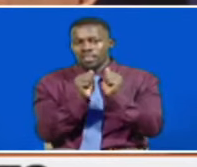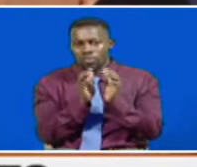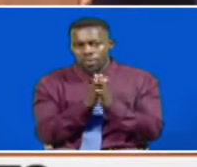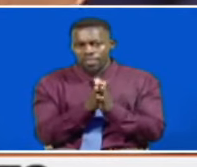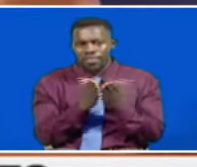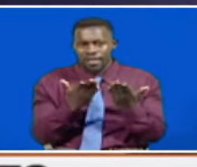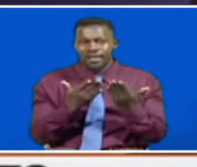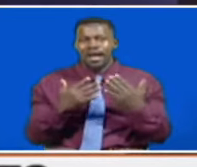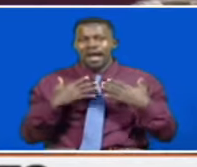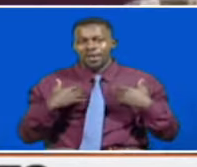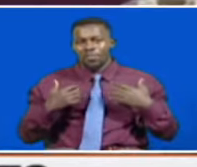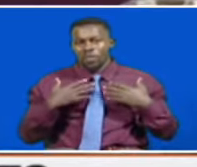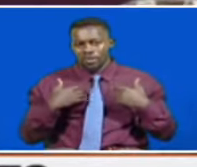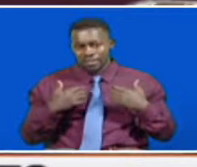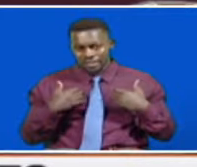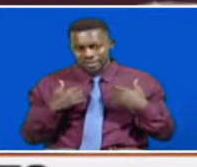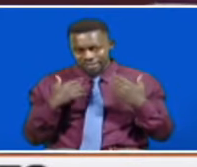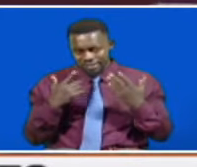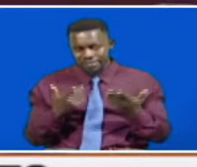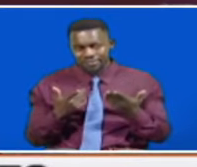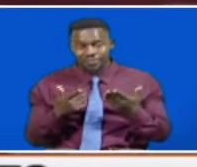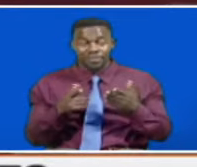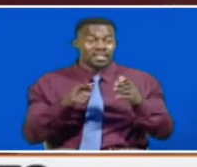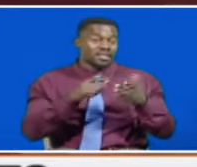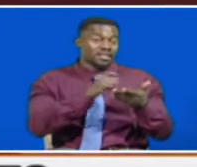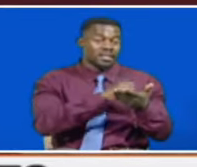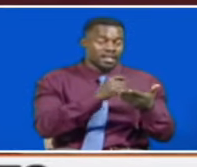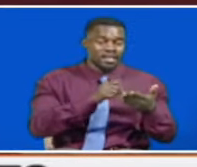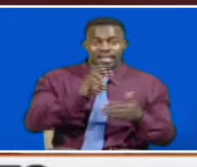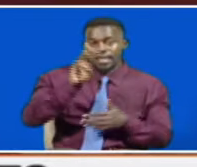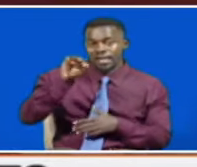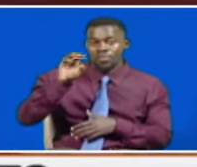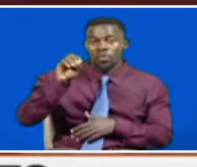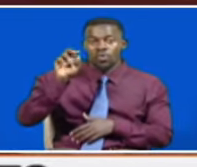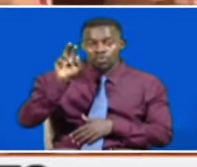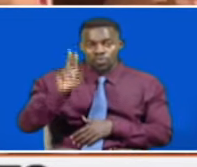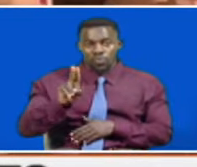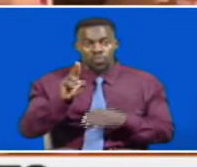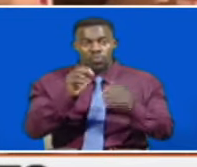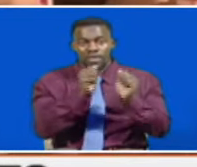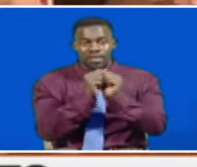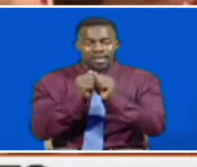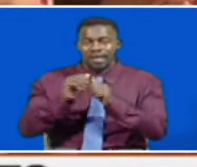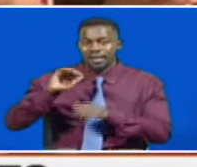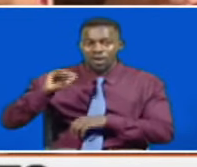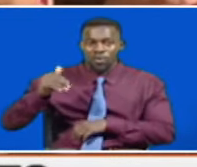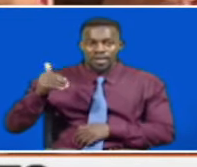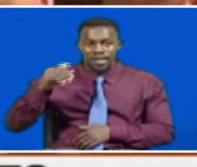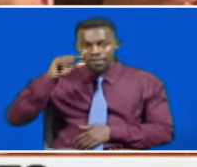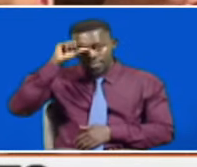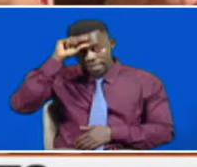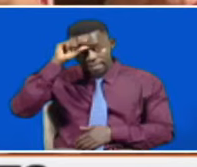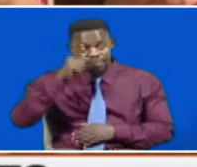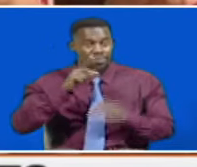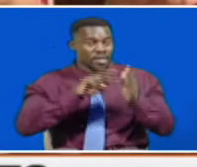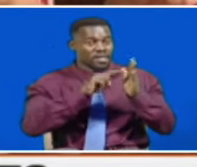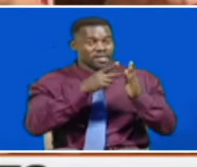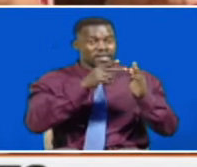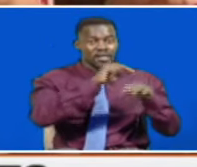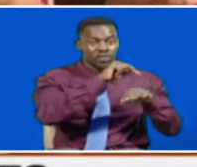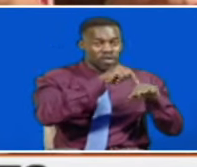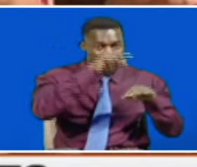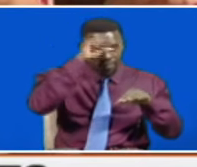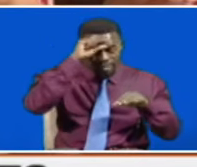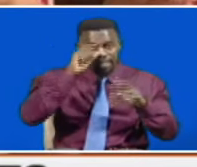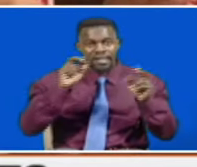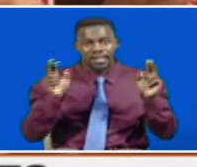Kelo Harsama, signed an MOU with the county government of Marsabit, which would allow the national government to roll out the program. We